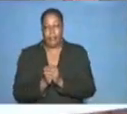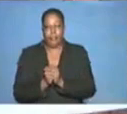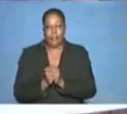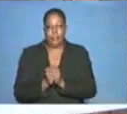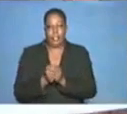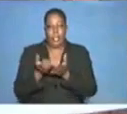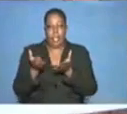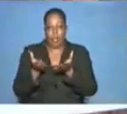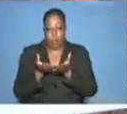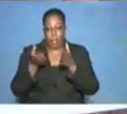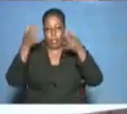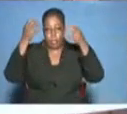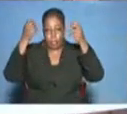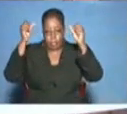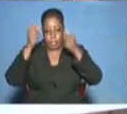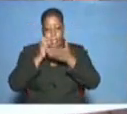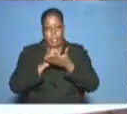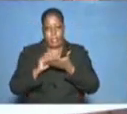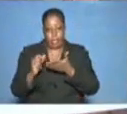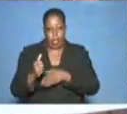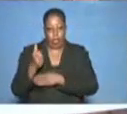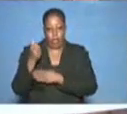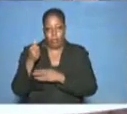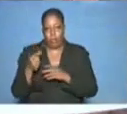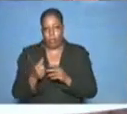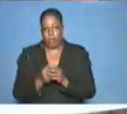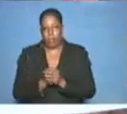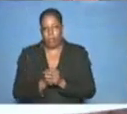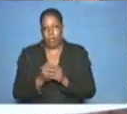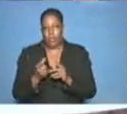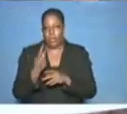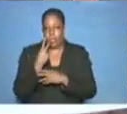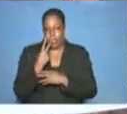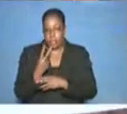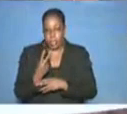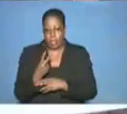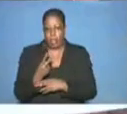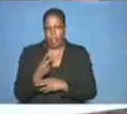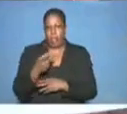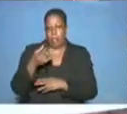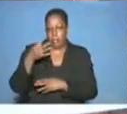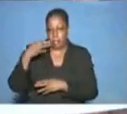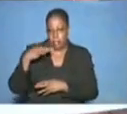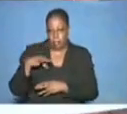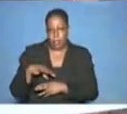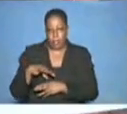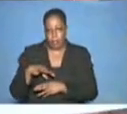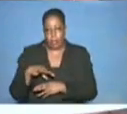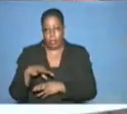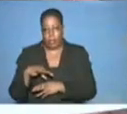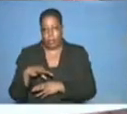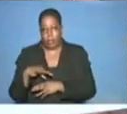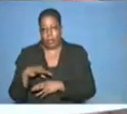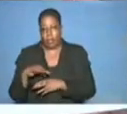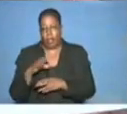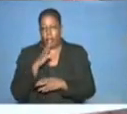and I want the president and the secretary and the officers to see the benefit of being a part